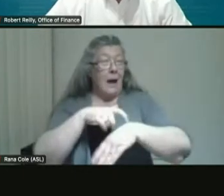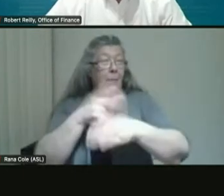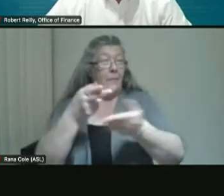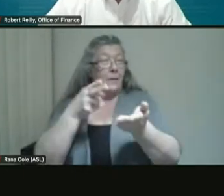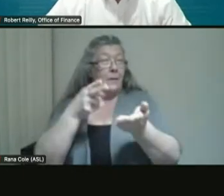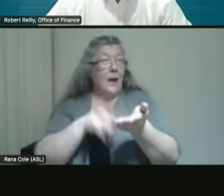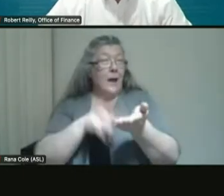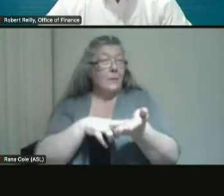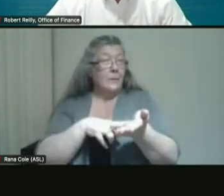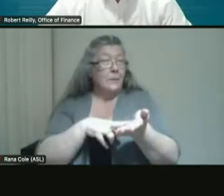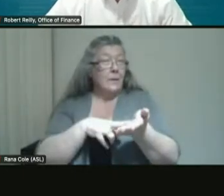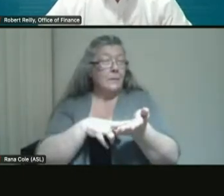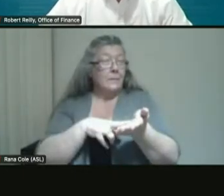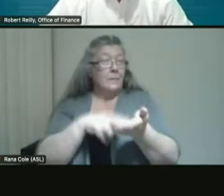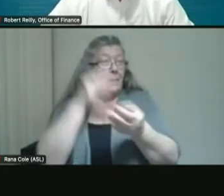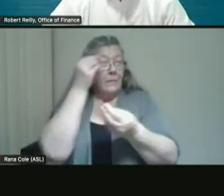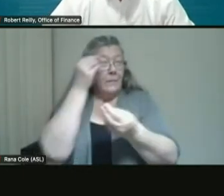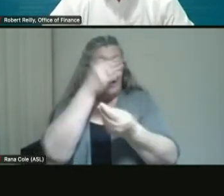resource.